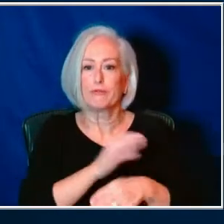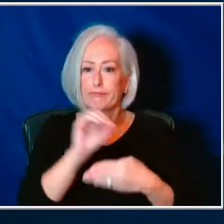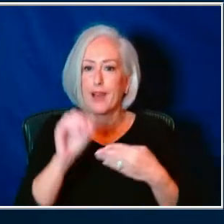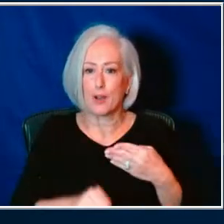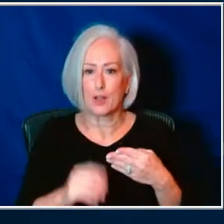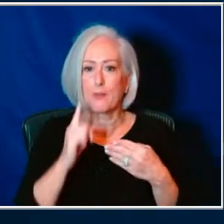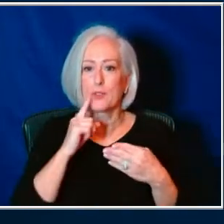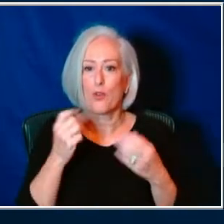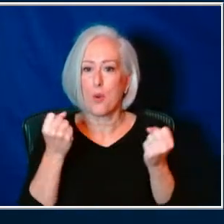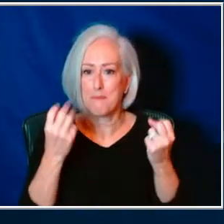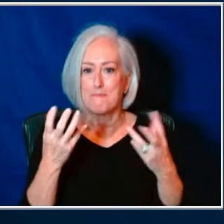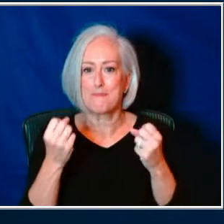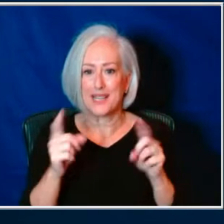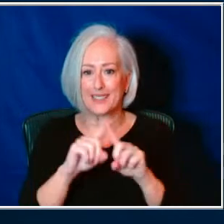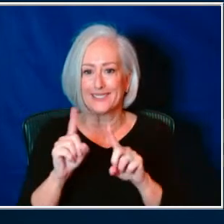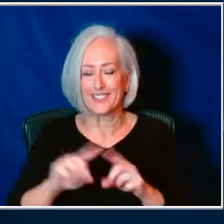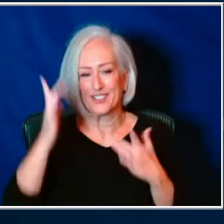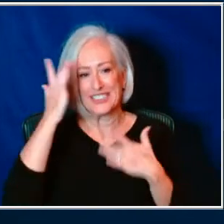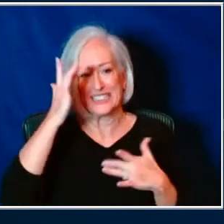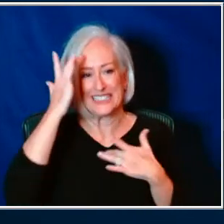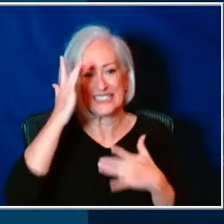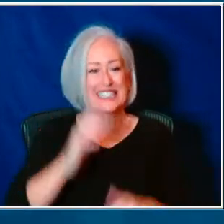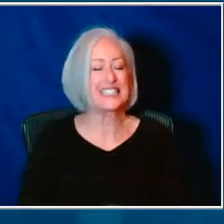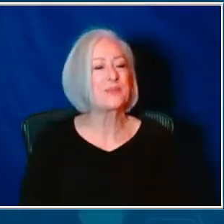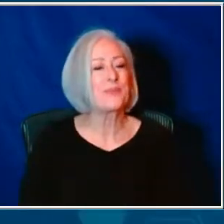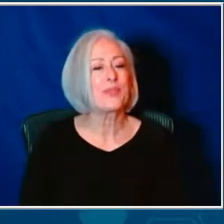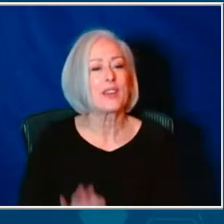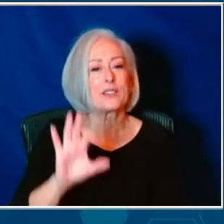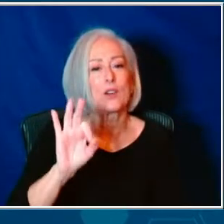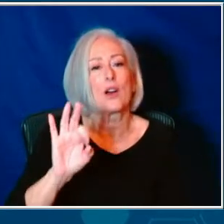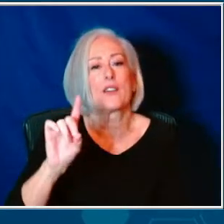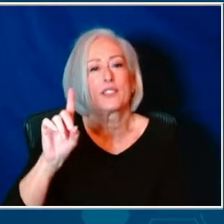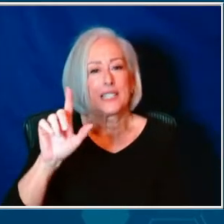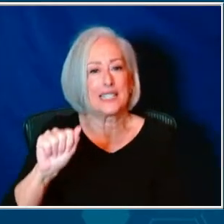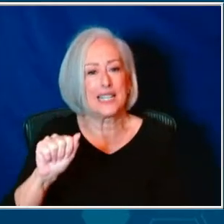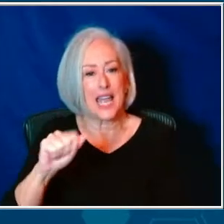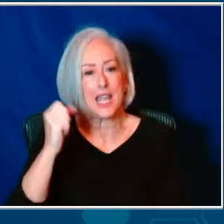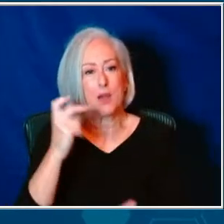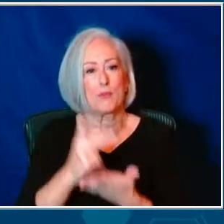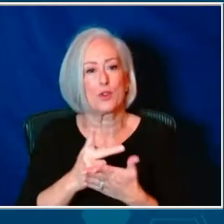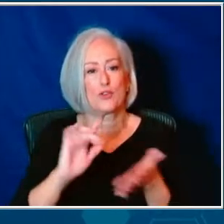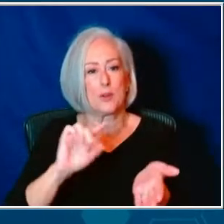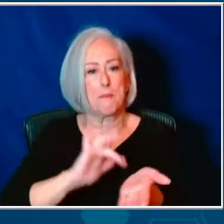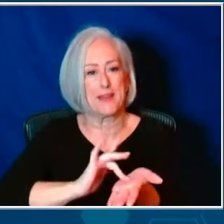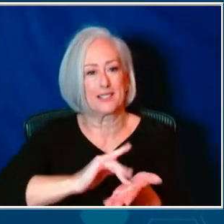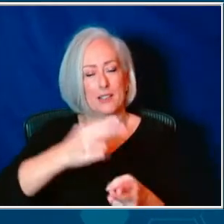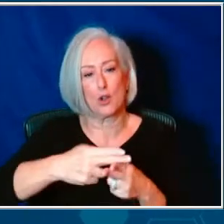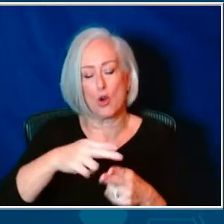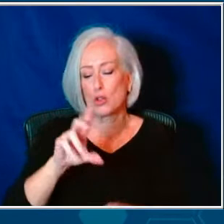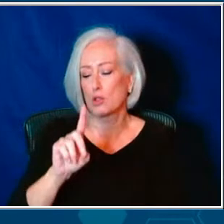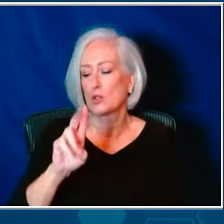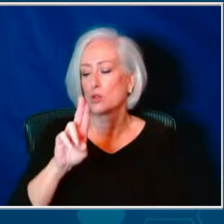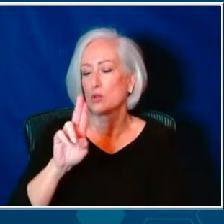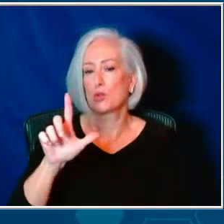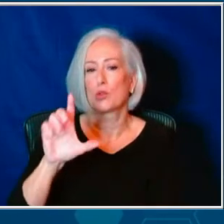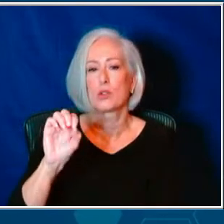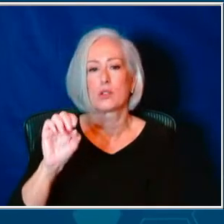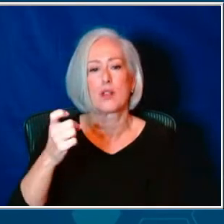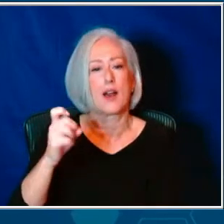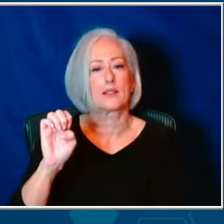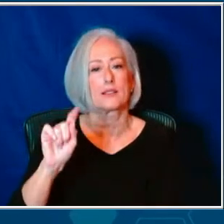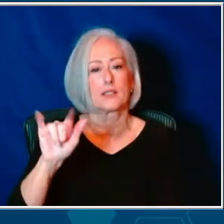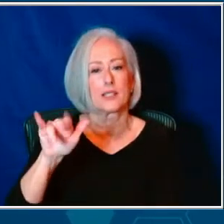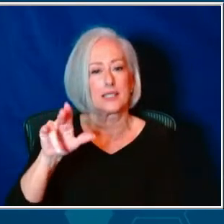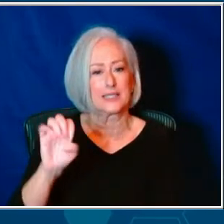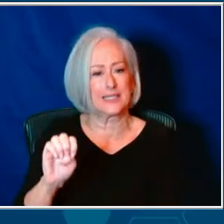great. So some participants are going to receive the FDA-approved medication duloxetine. Describe this medication and how it works and the side effects it has. What's it